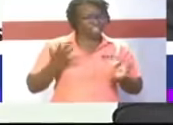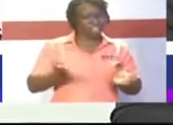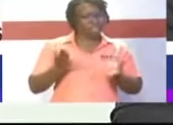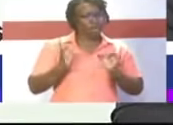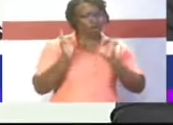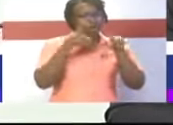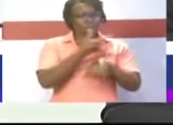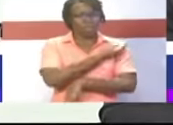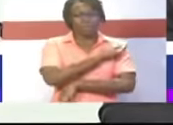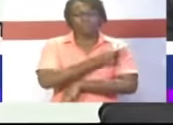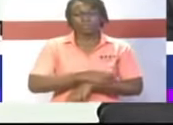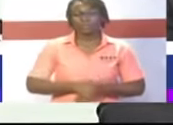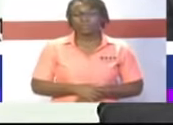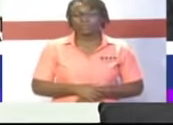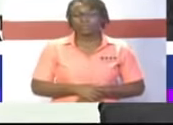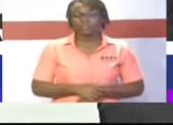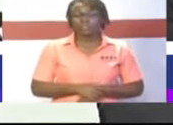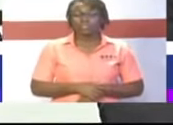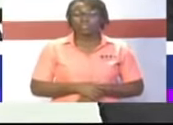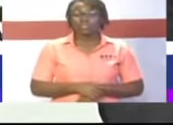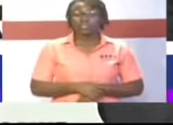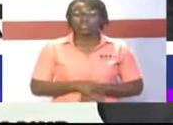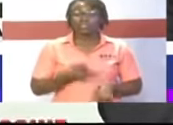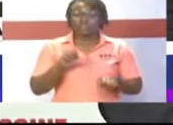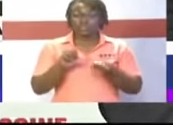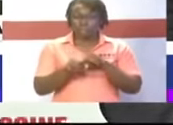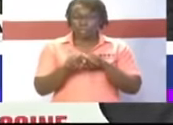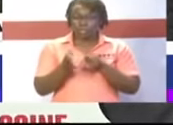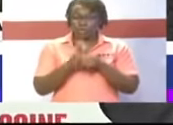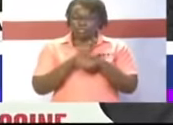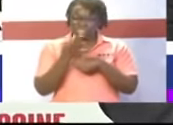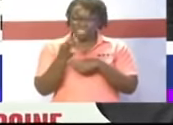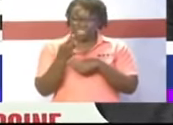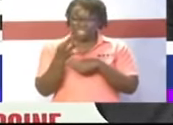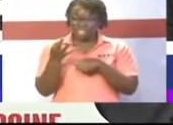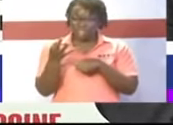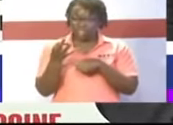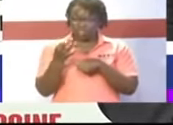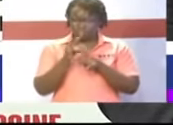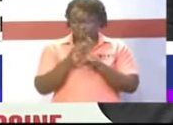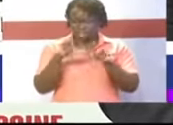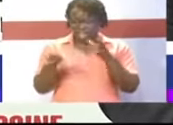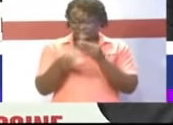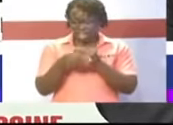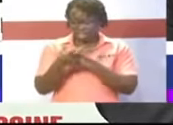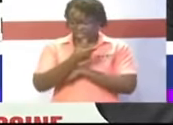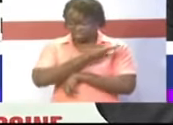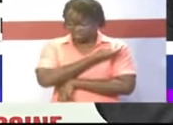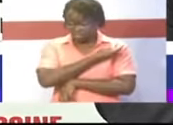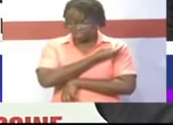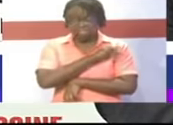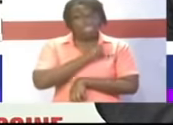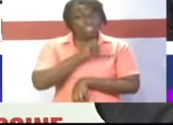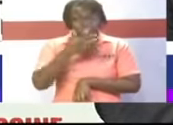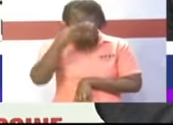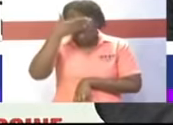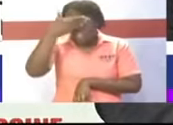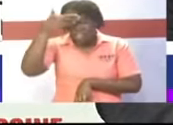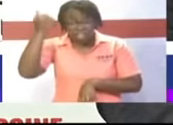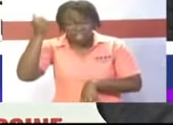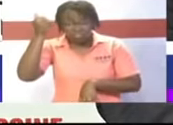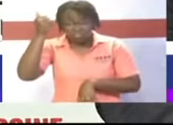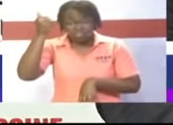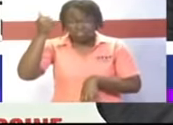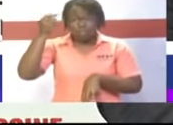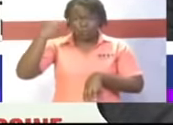on COVID-19 virus and the vaccines, we should not forget that we are still in the flu season, and there are